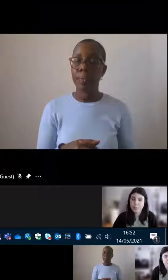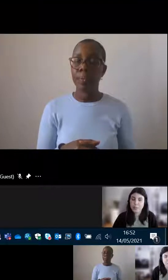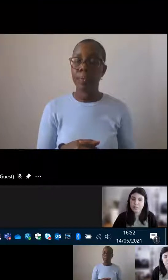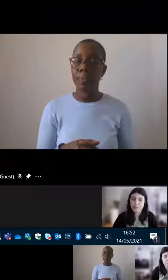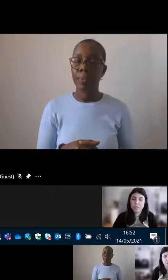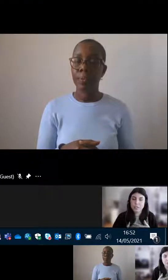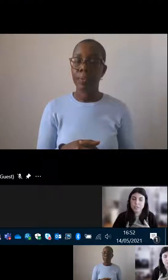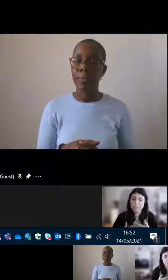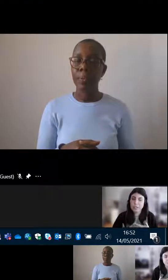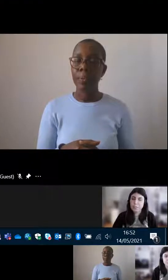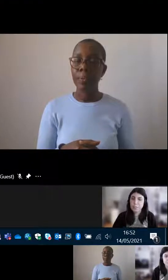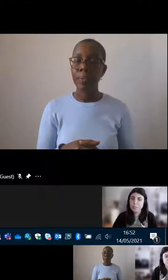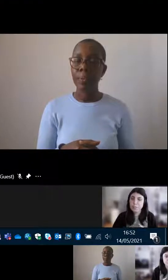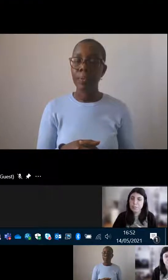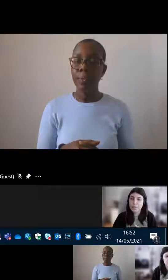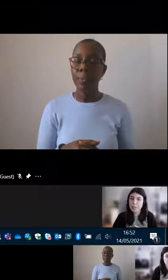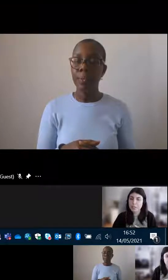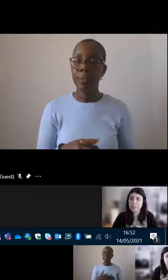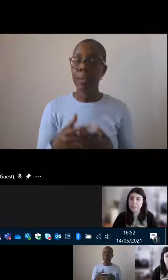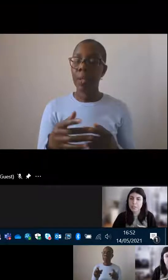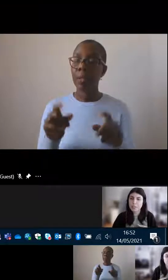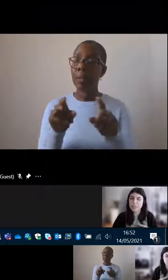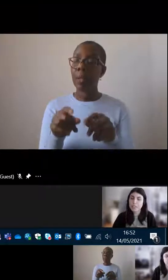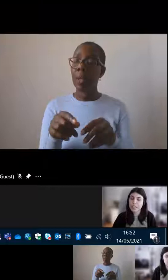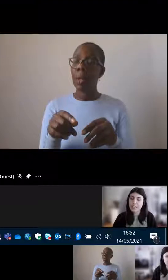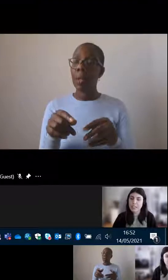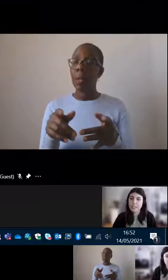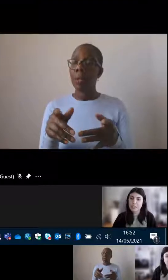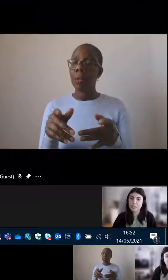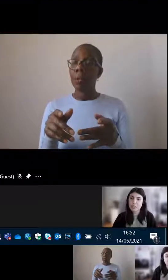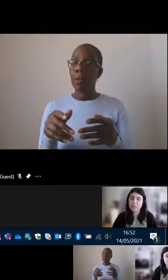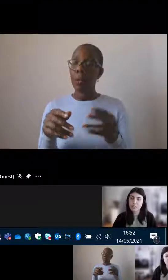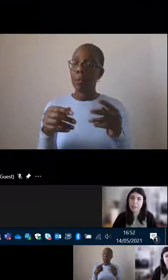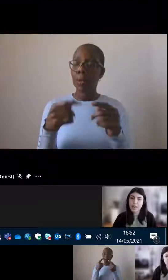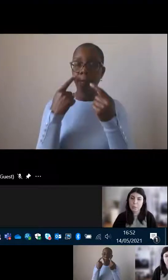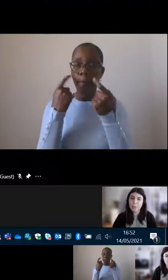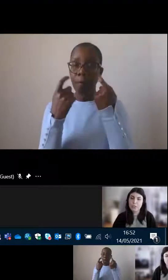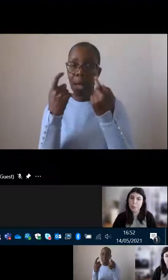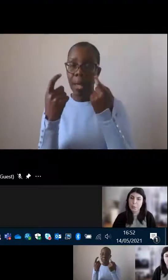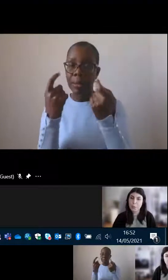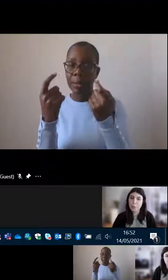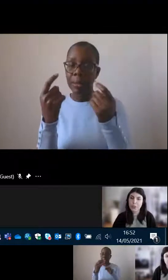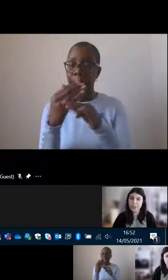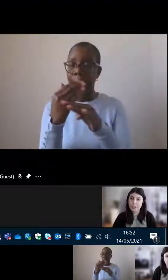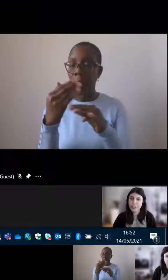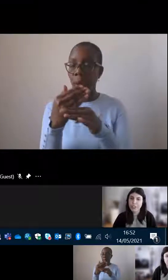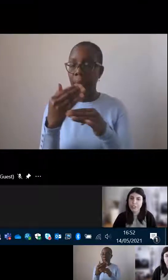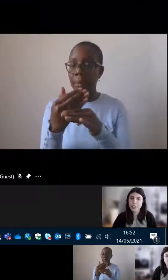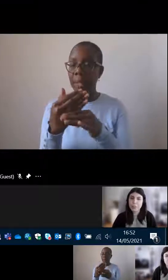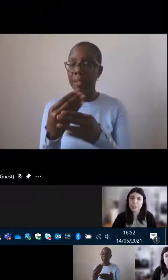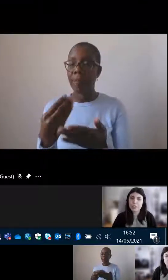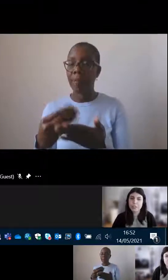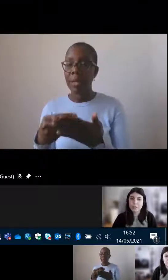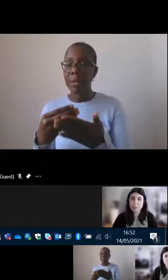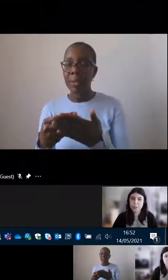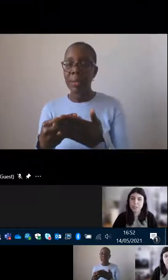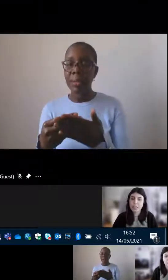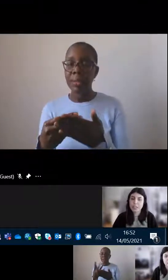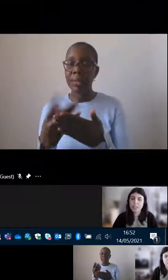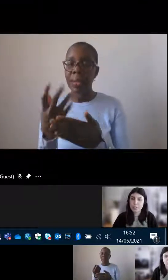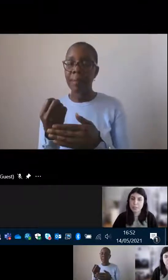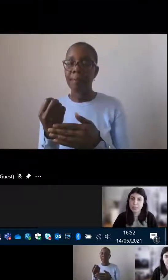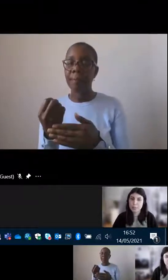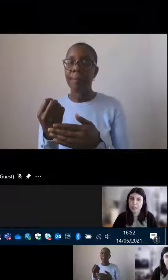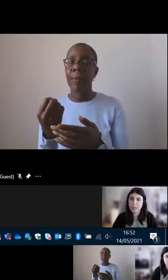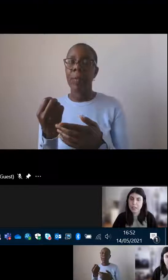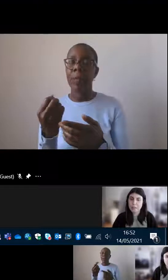on the theme of, finding employment and finances, there's also Our Newham Work, which is